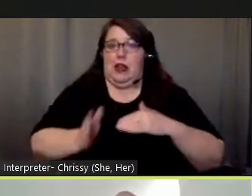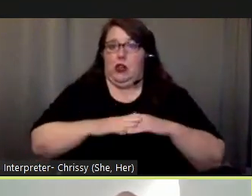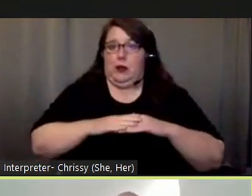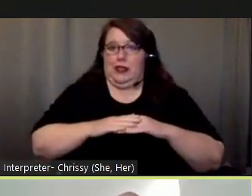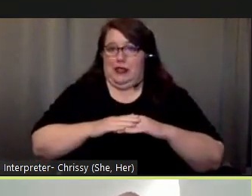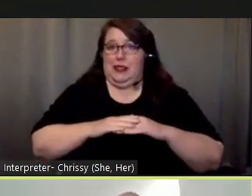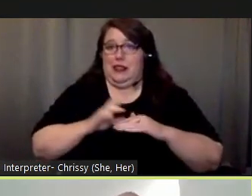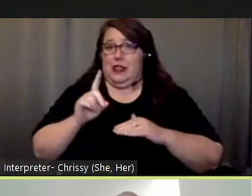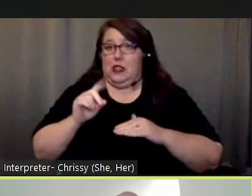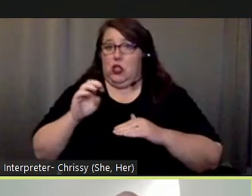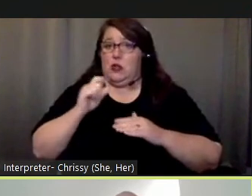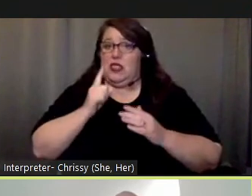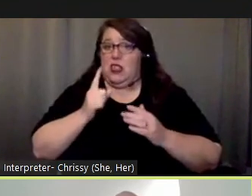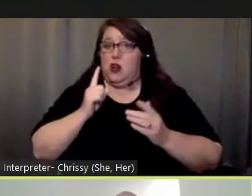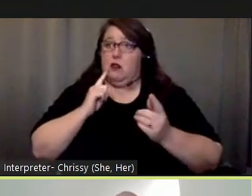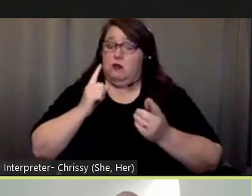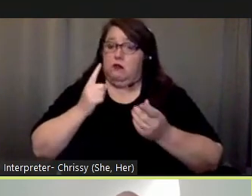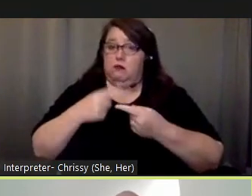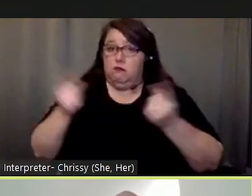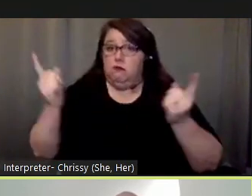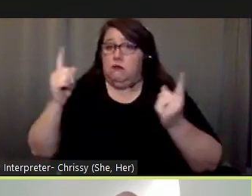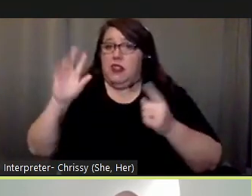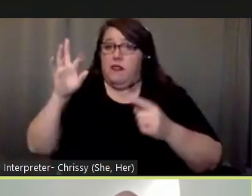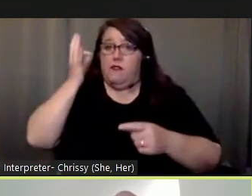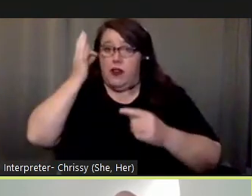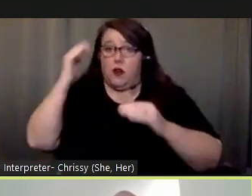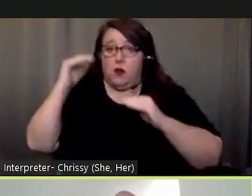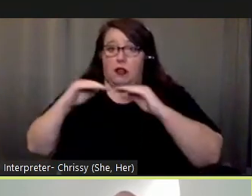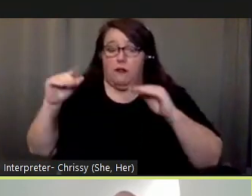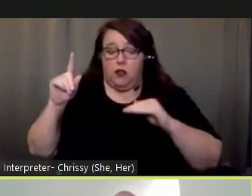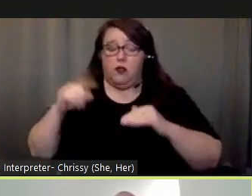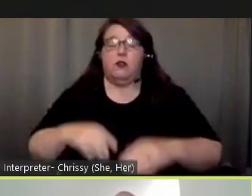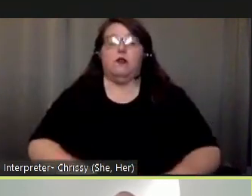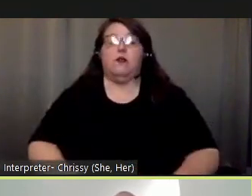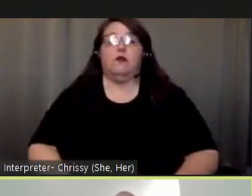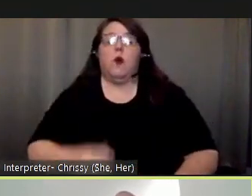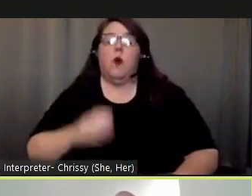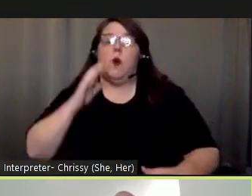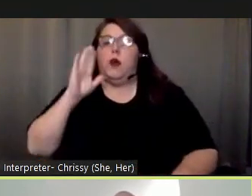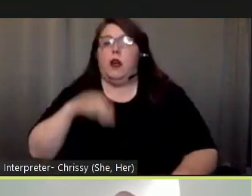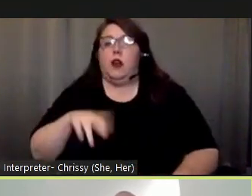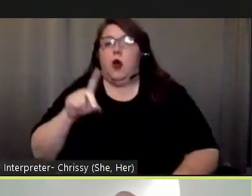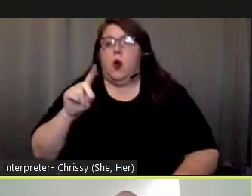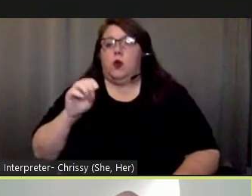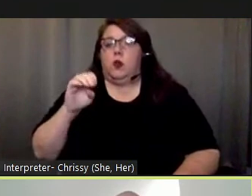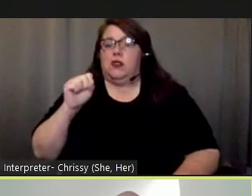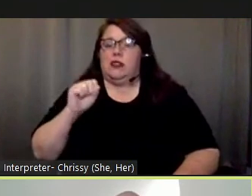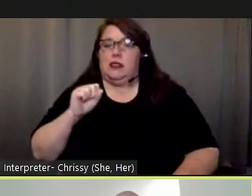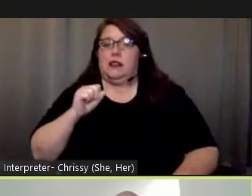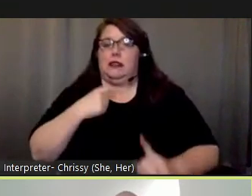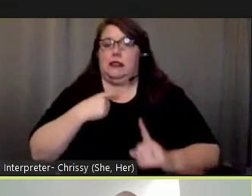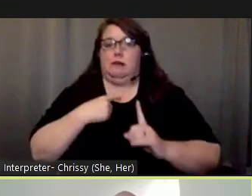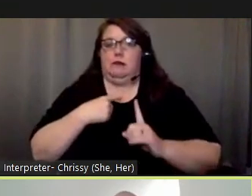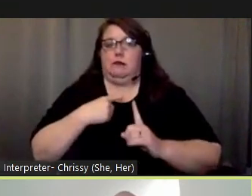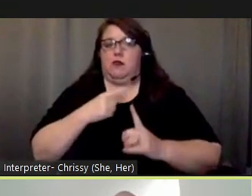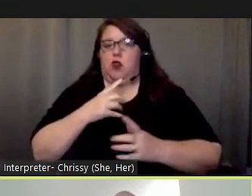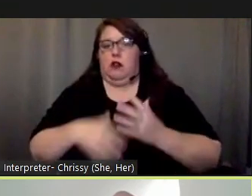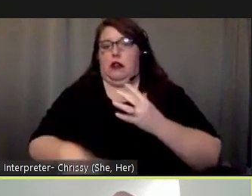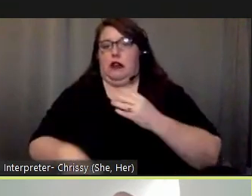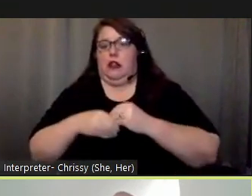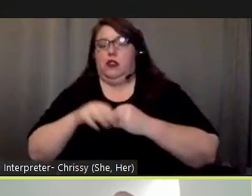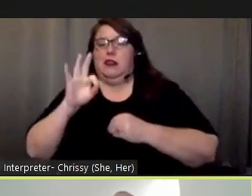being announced at the federal level. We know that those doses are in addition to about the 90,000 new